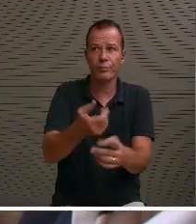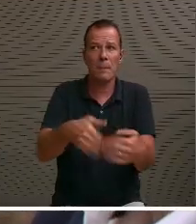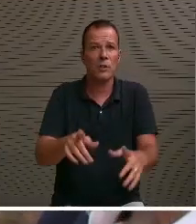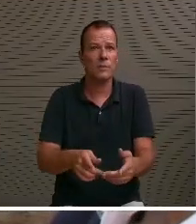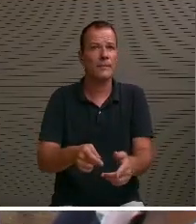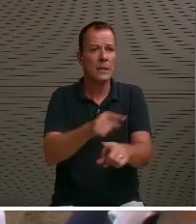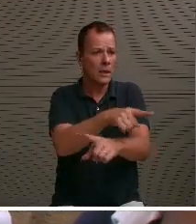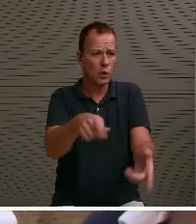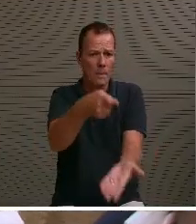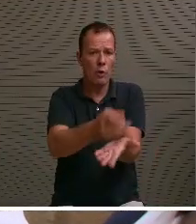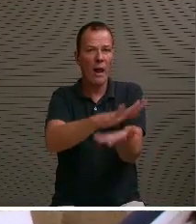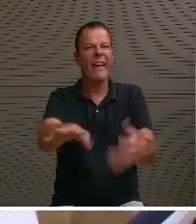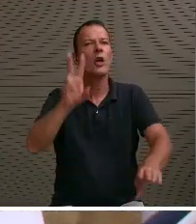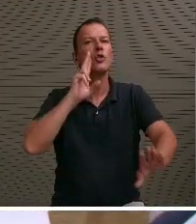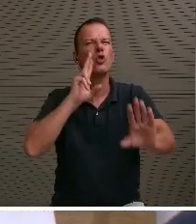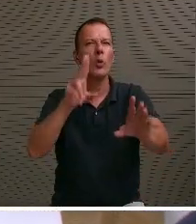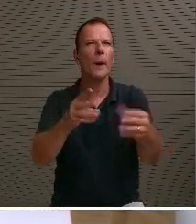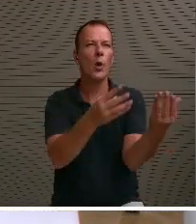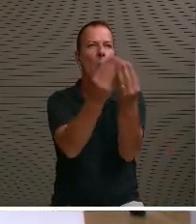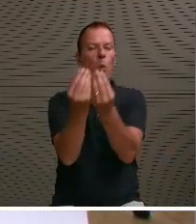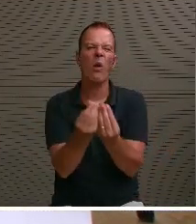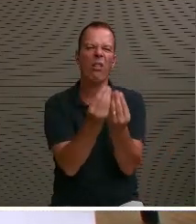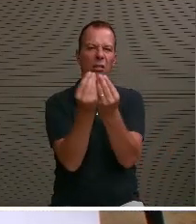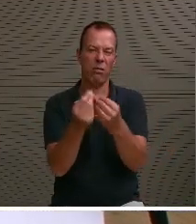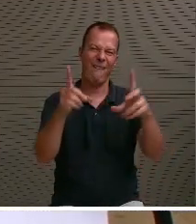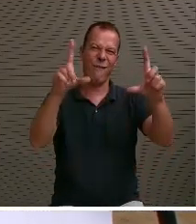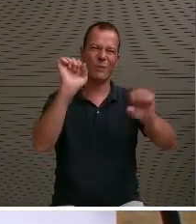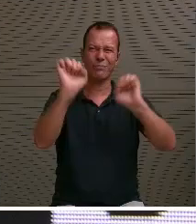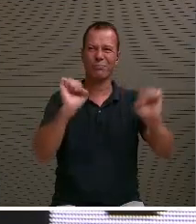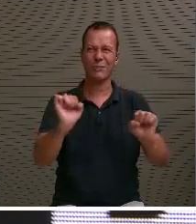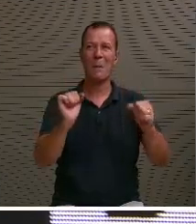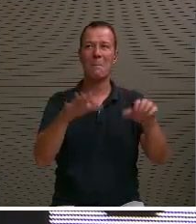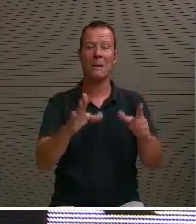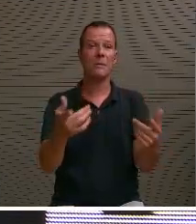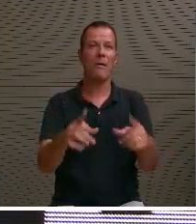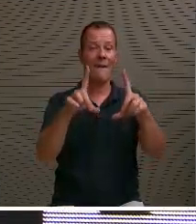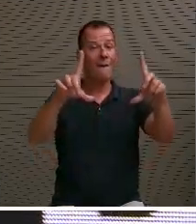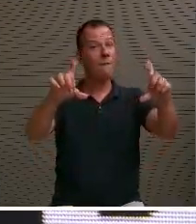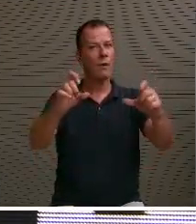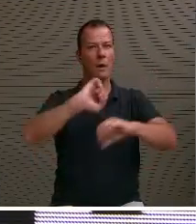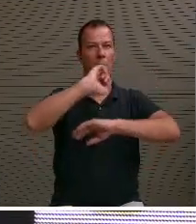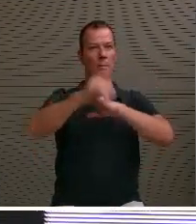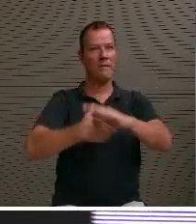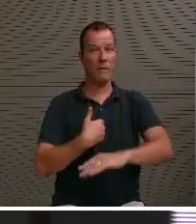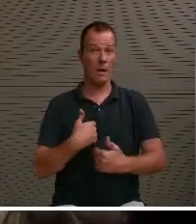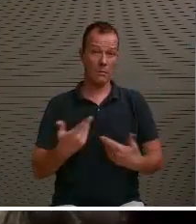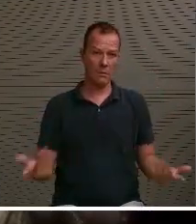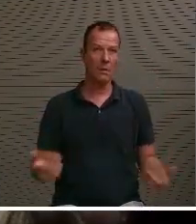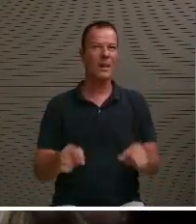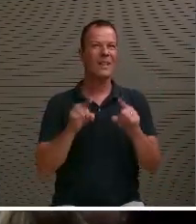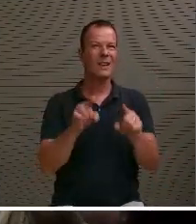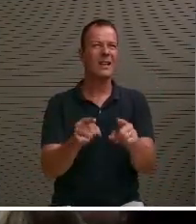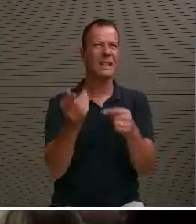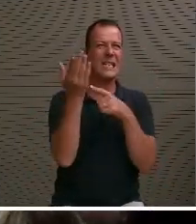sorry of the quality of the photo, but these are the photos that they sent me. So, and this is another example